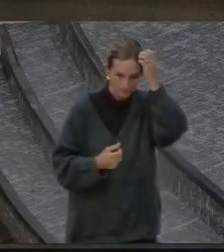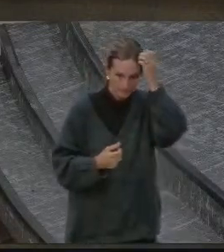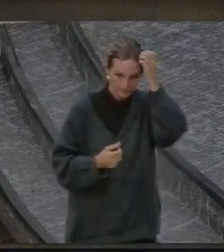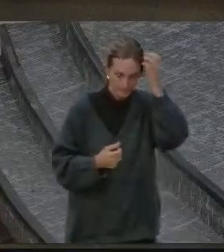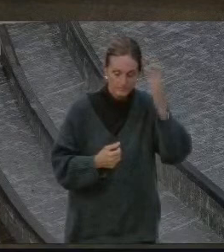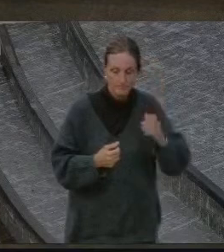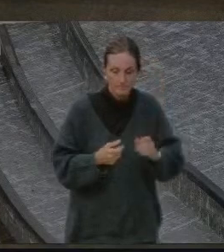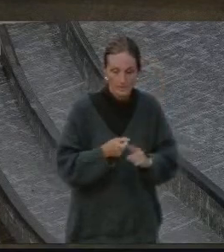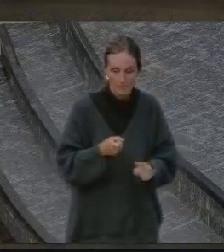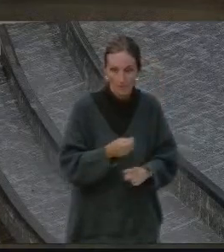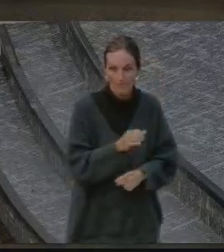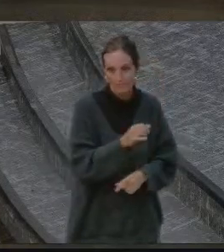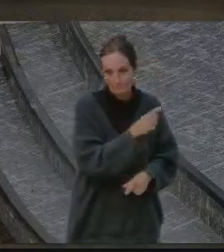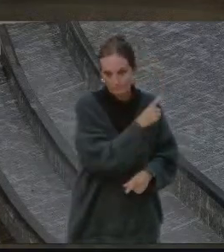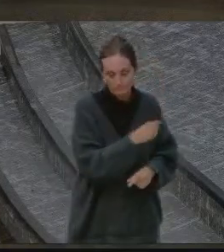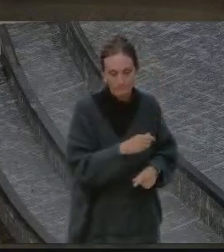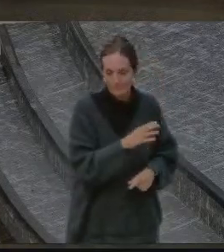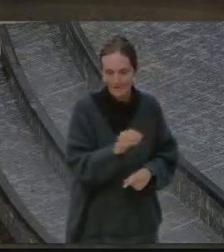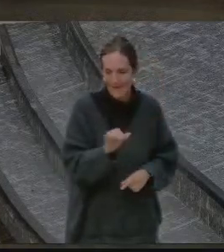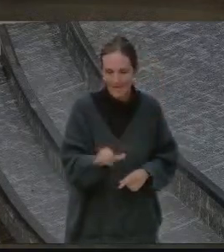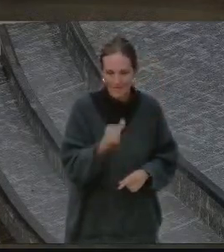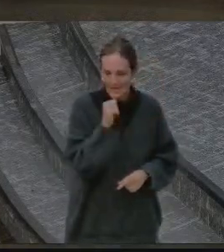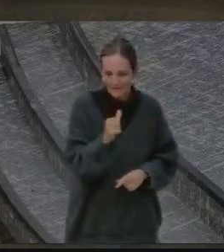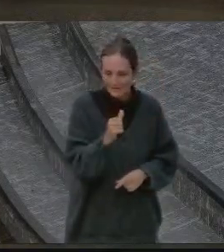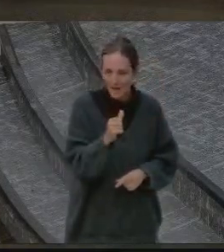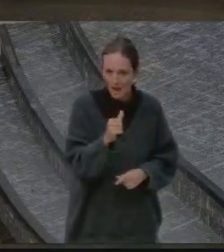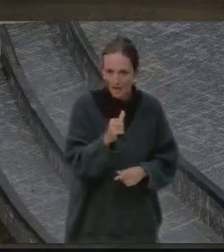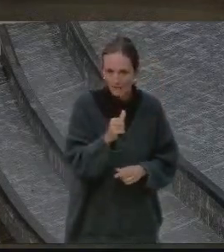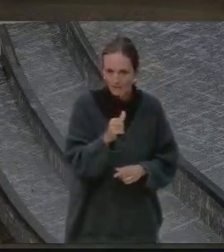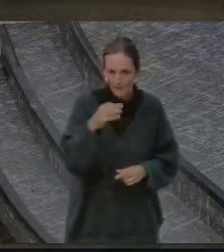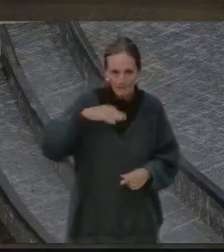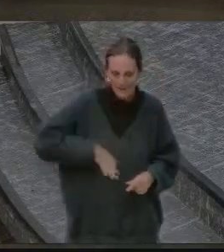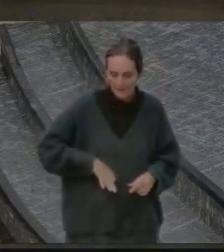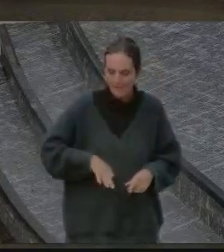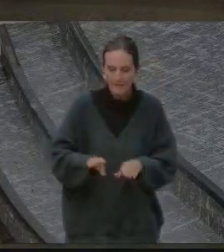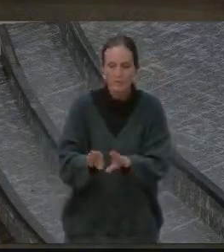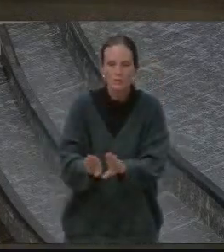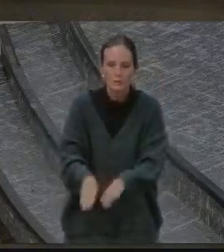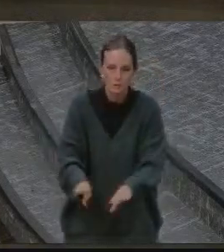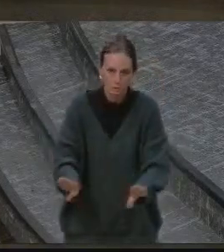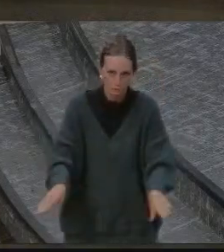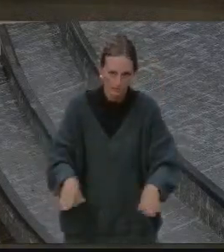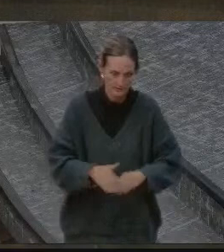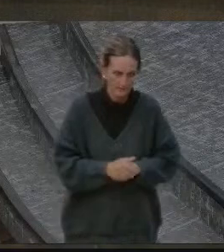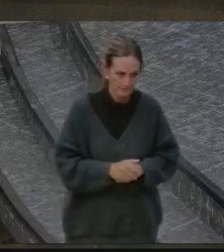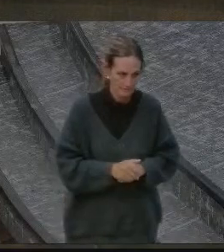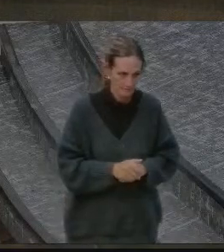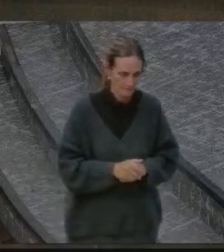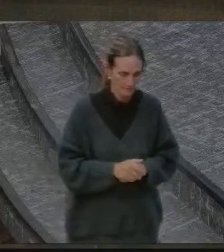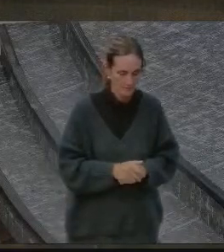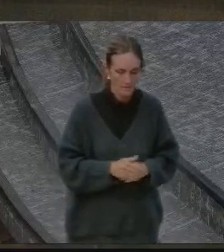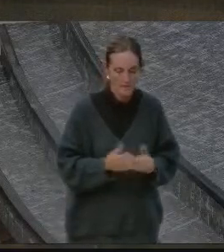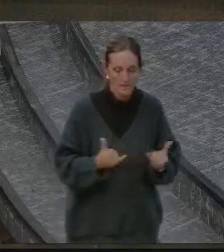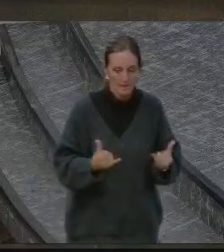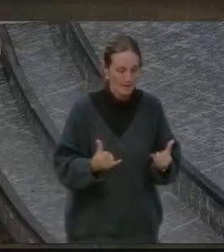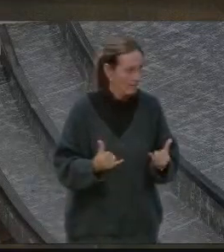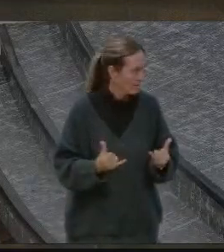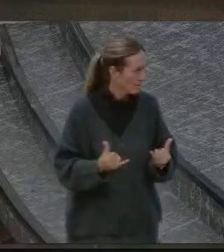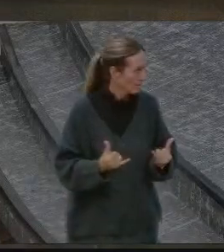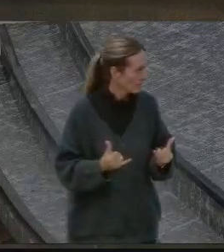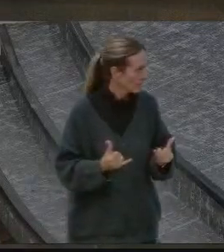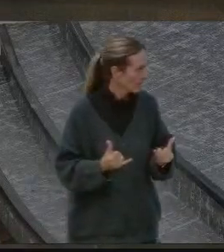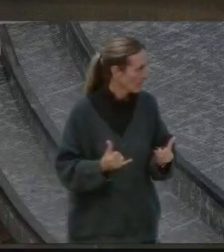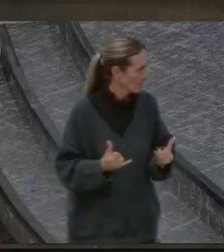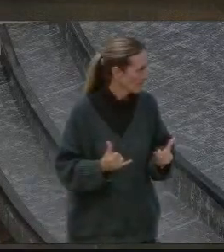that's in the best interest of our children. And I am not the school board attorney. We have